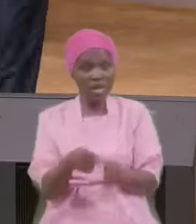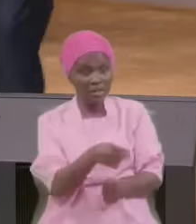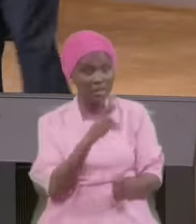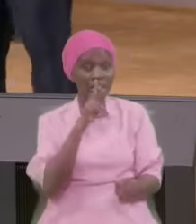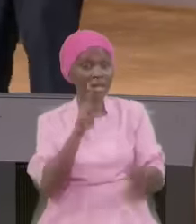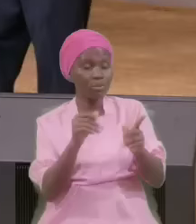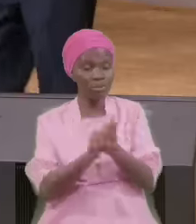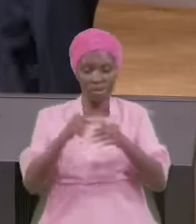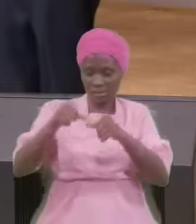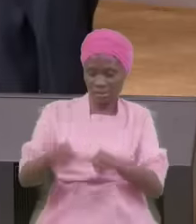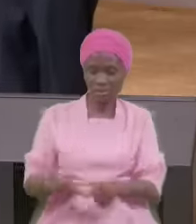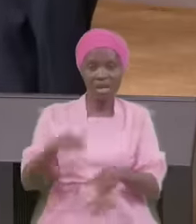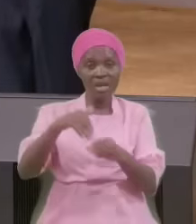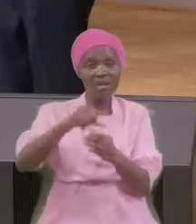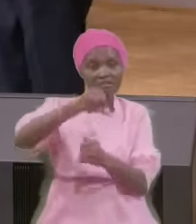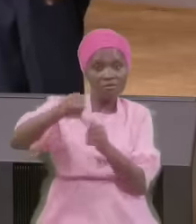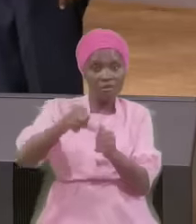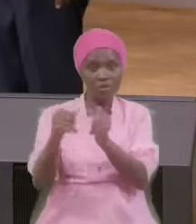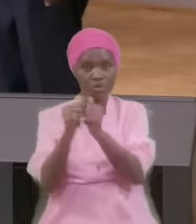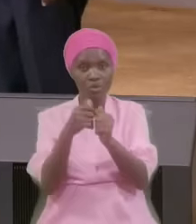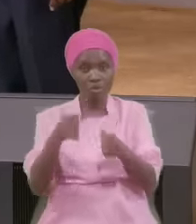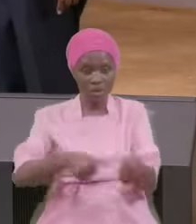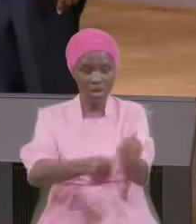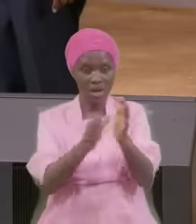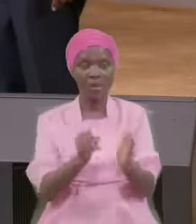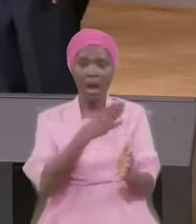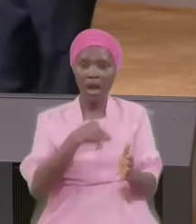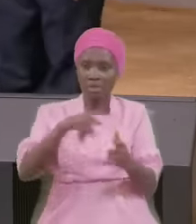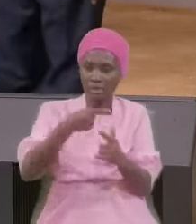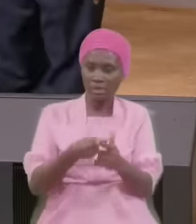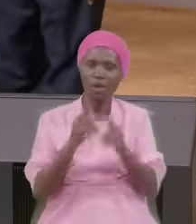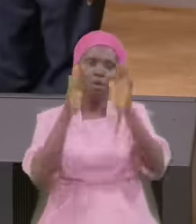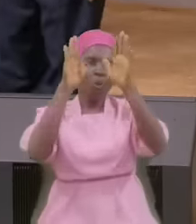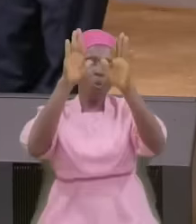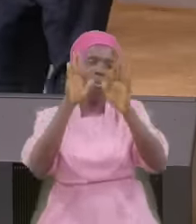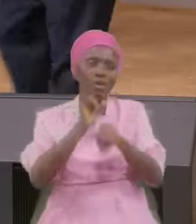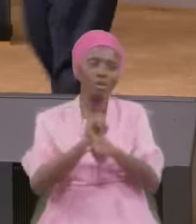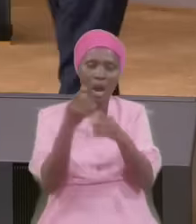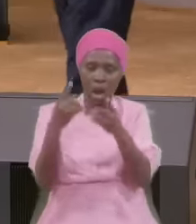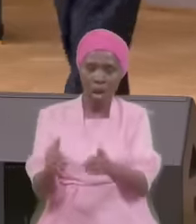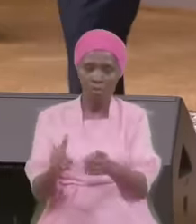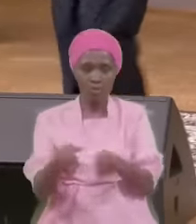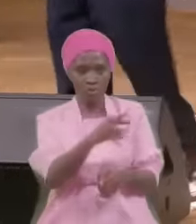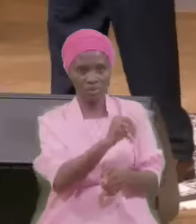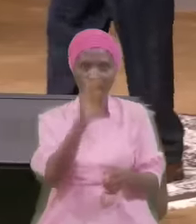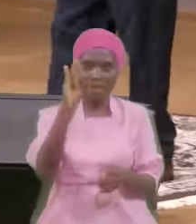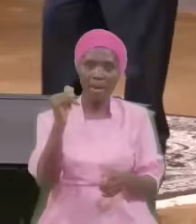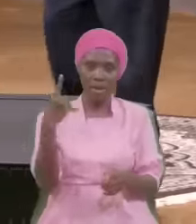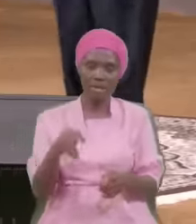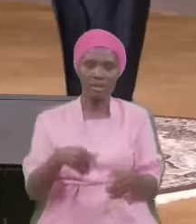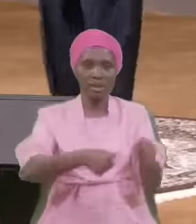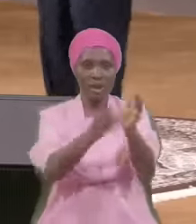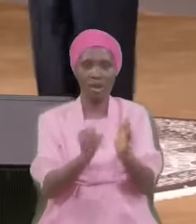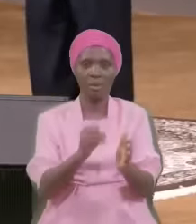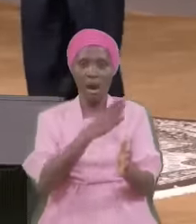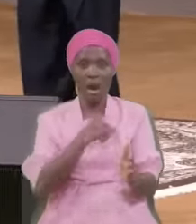fellowship of the apostles, and the wonders were done by the apostles for them who continued